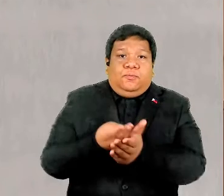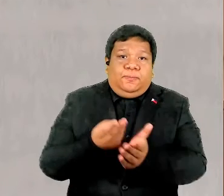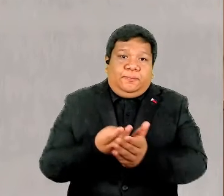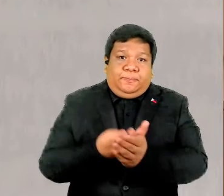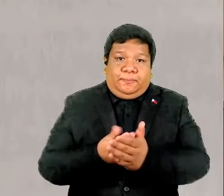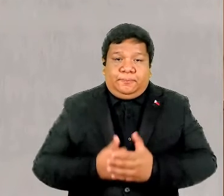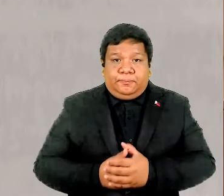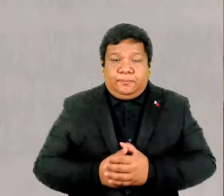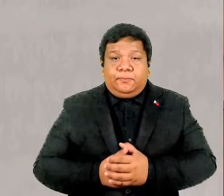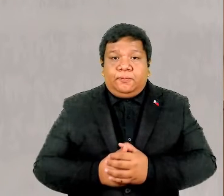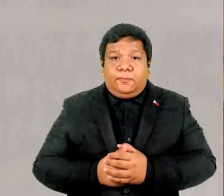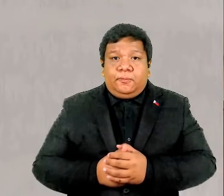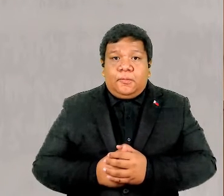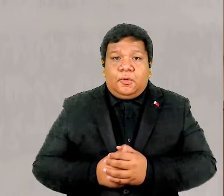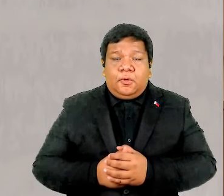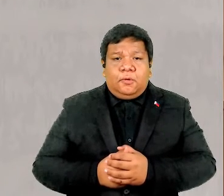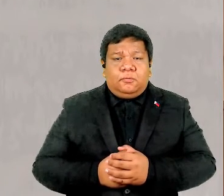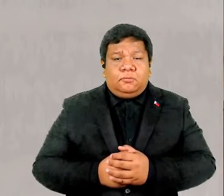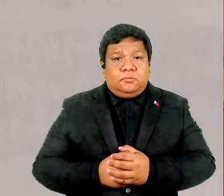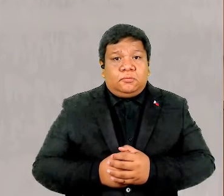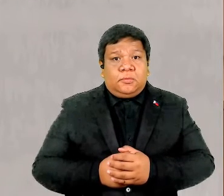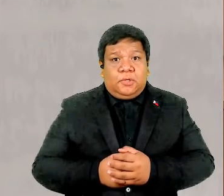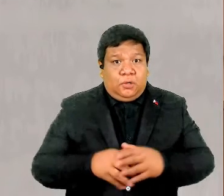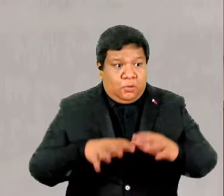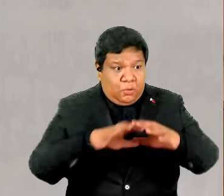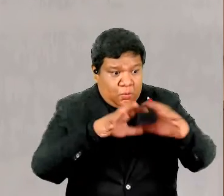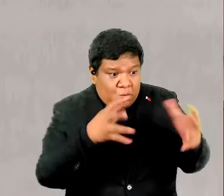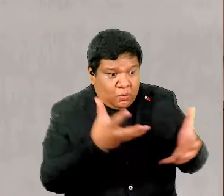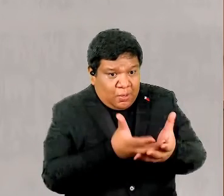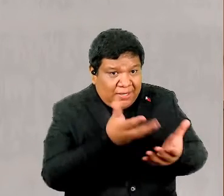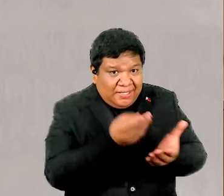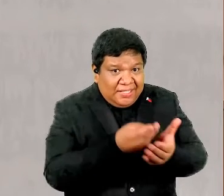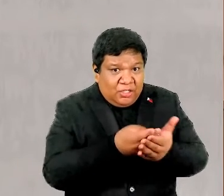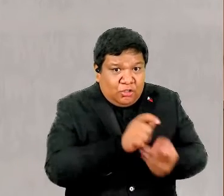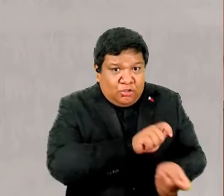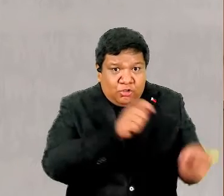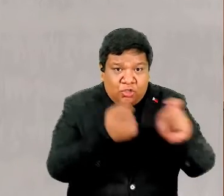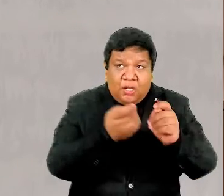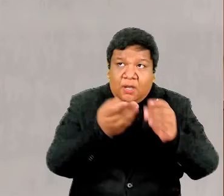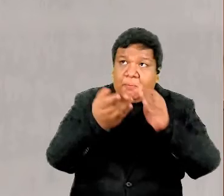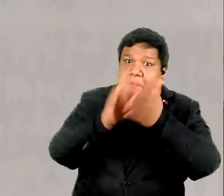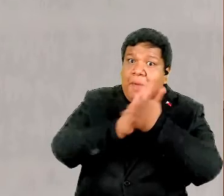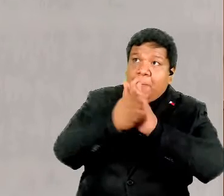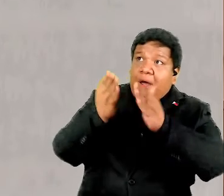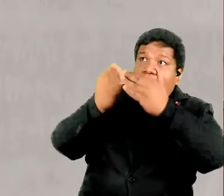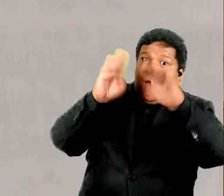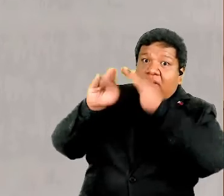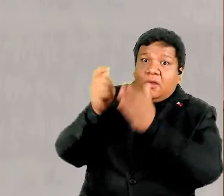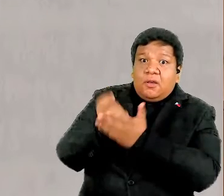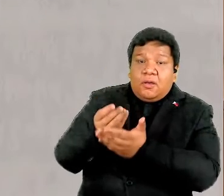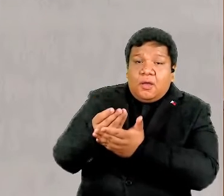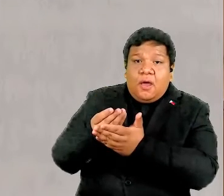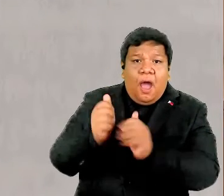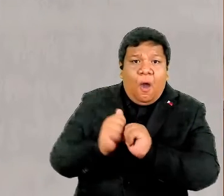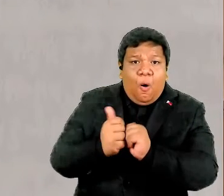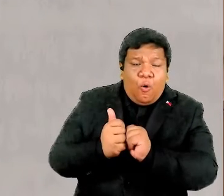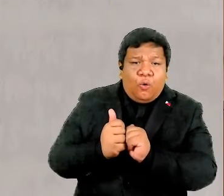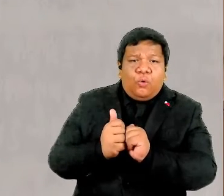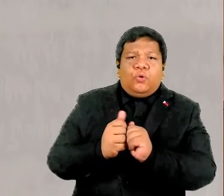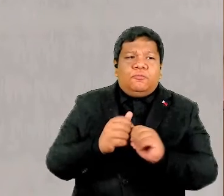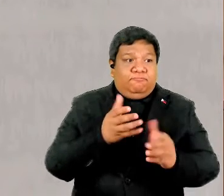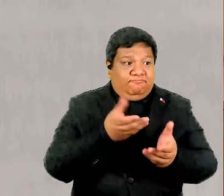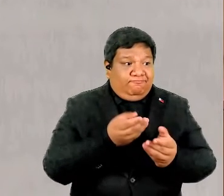our earthly treasures. How to transform the earthly treasures into heavenly treasures? By releasing it,